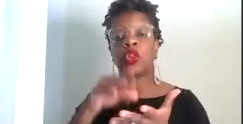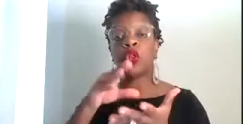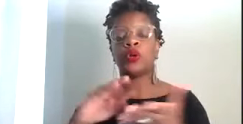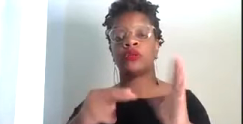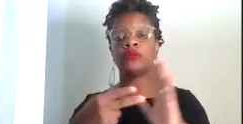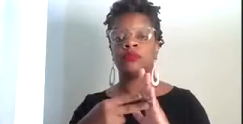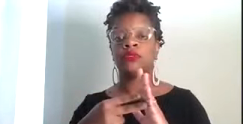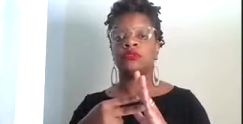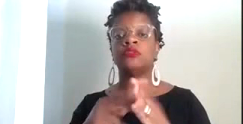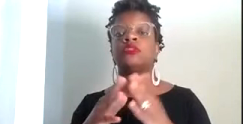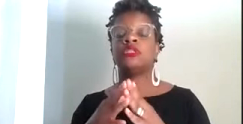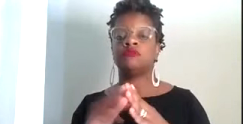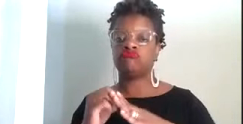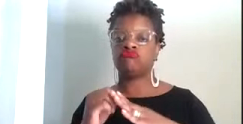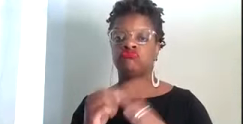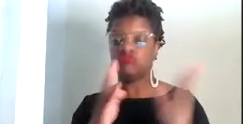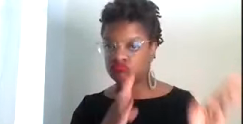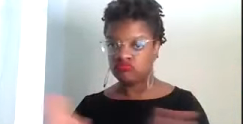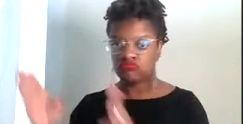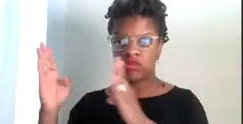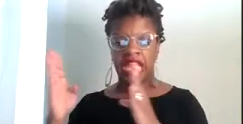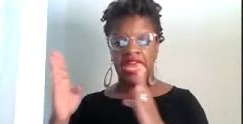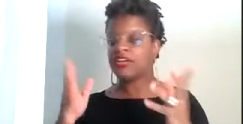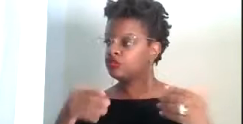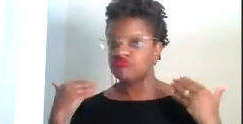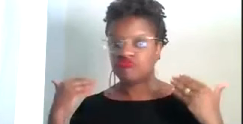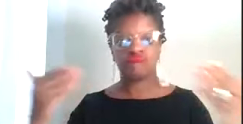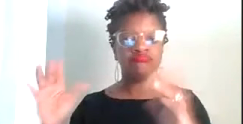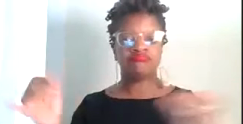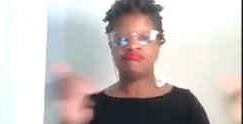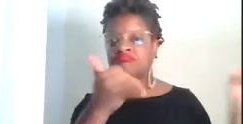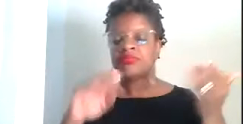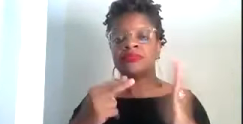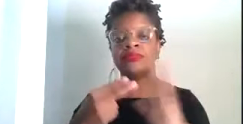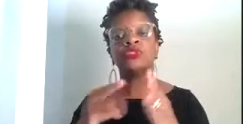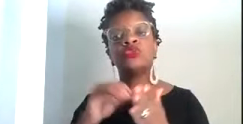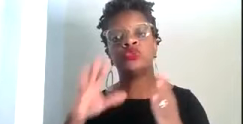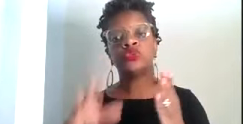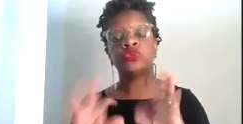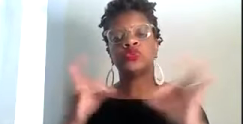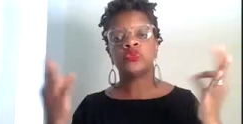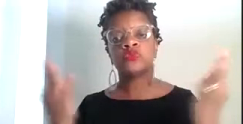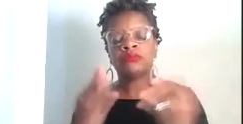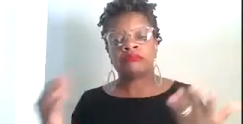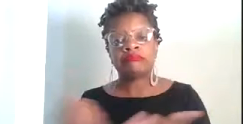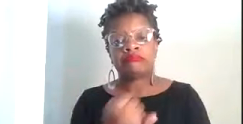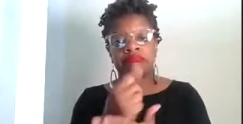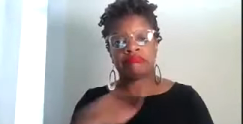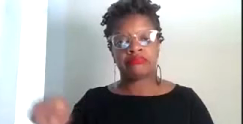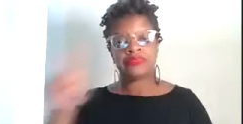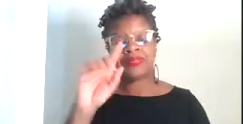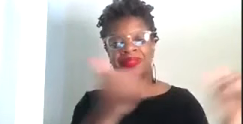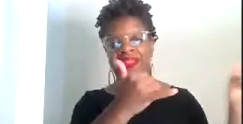and unstructured. It's providing experiences to students and families that maximizes the potential of play